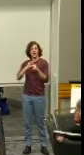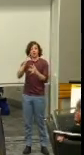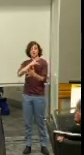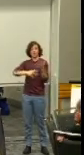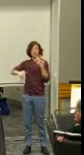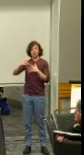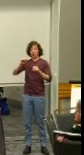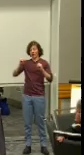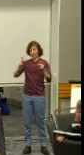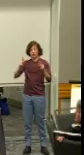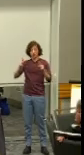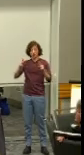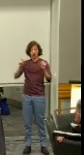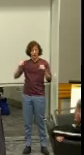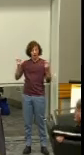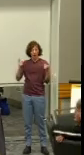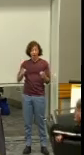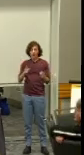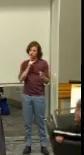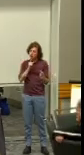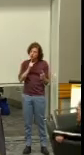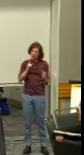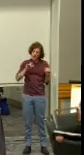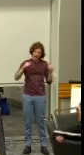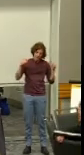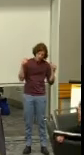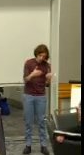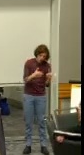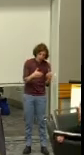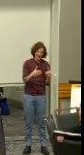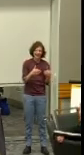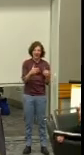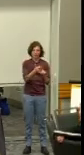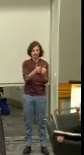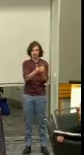could have to, again, really focus on preventing isolation,